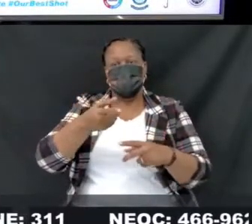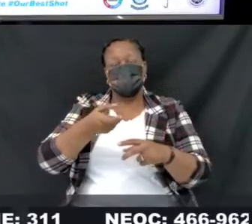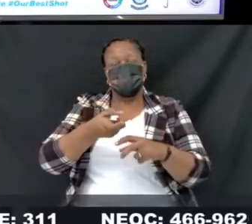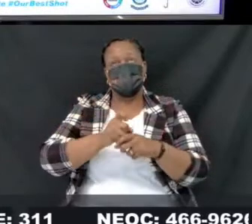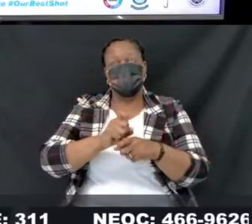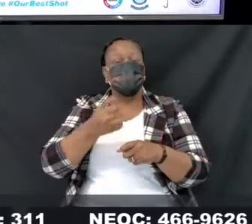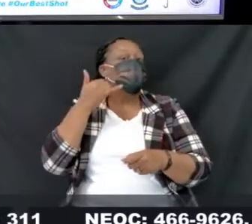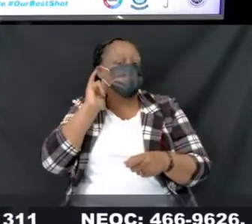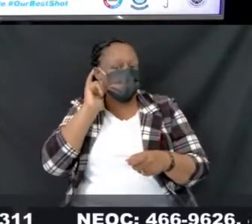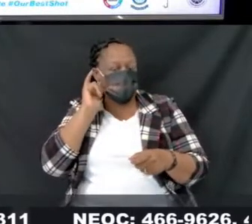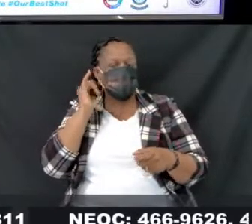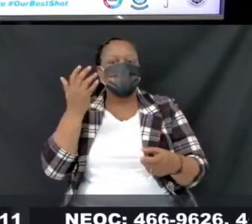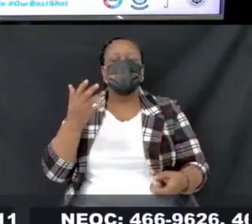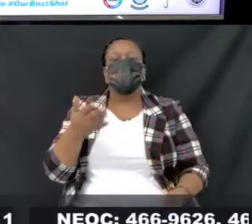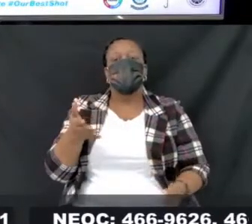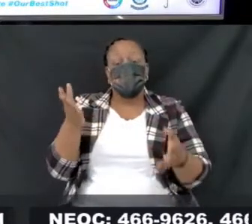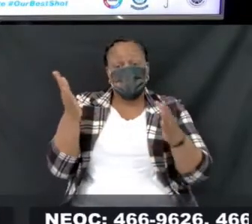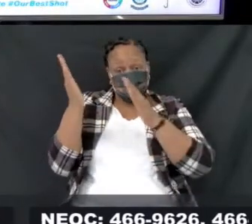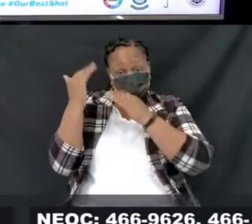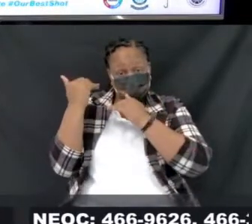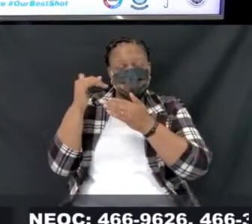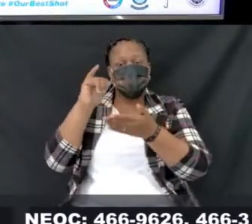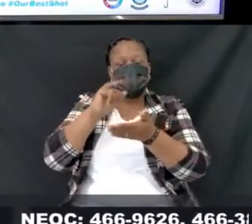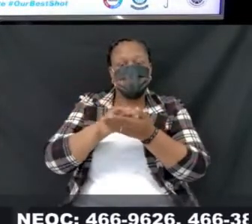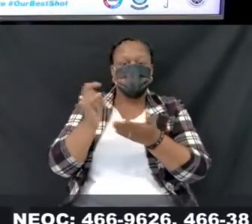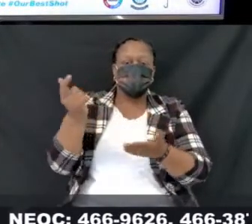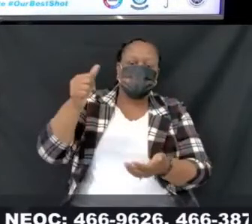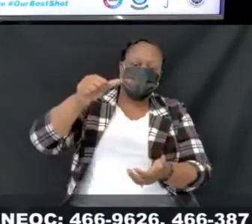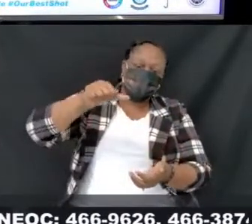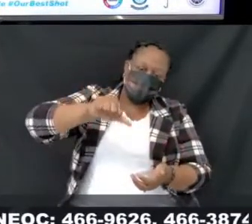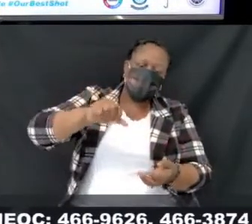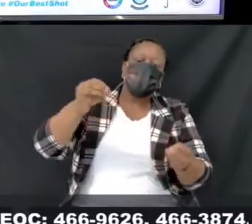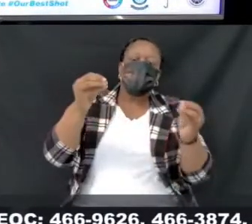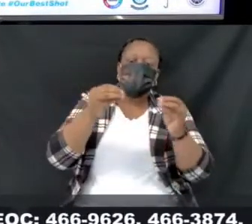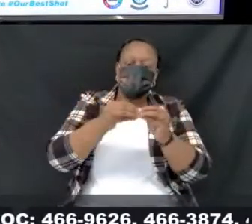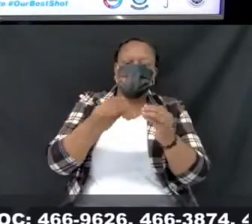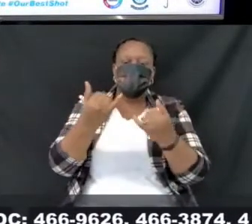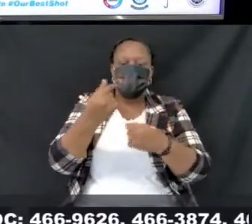and I expect that figure to further fall when the figures come in this evening.